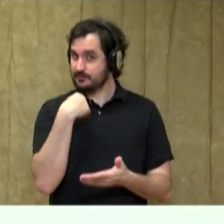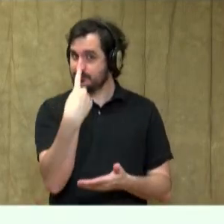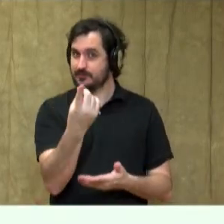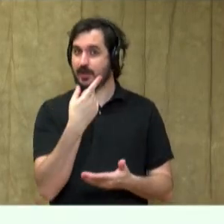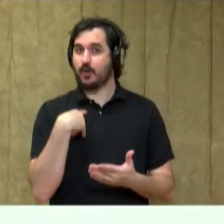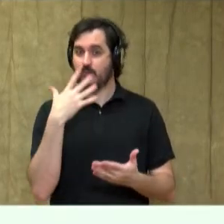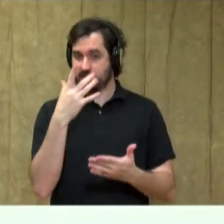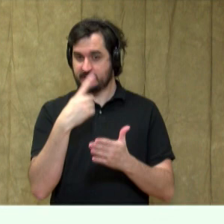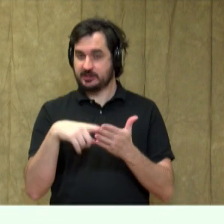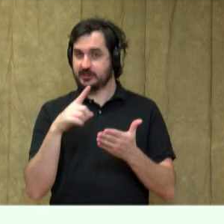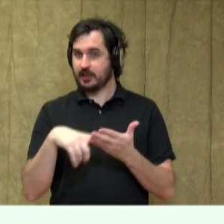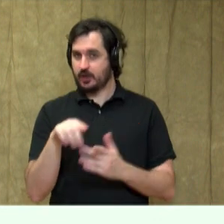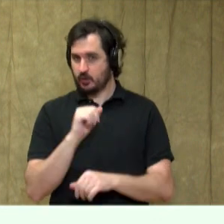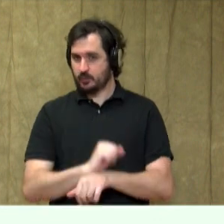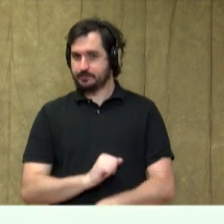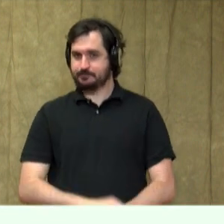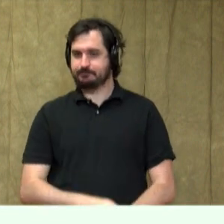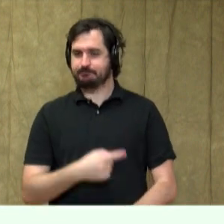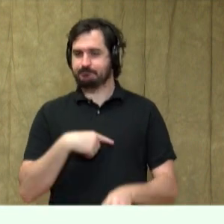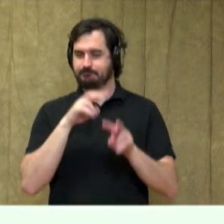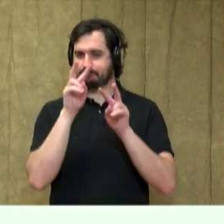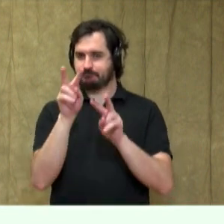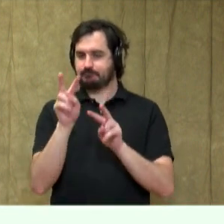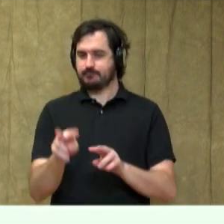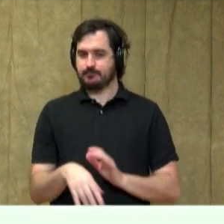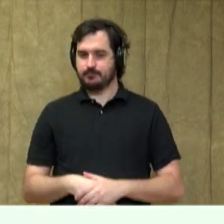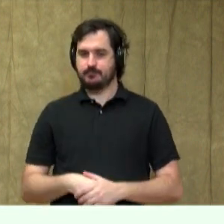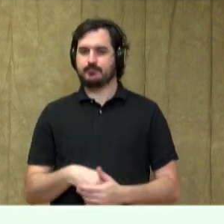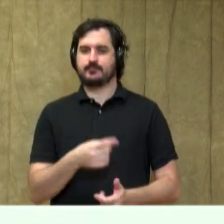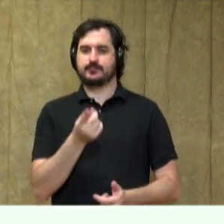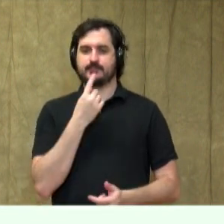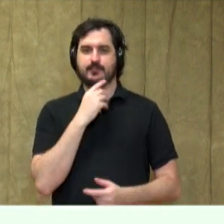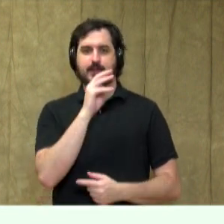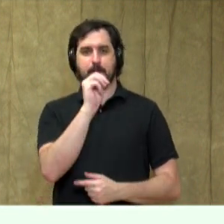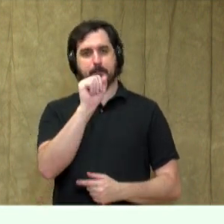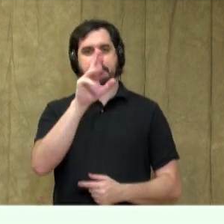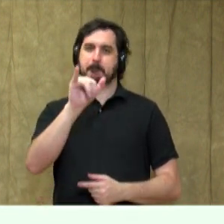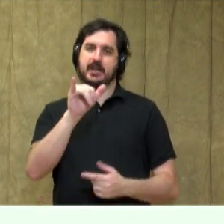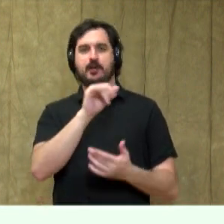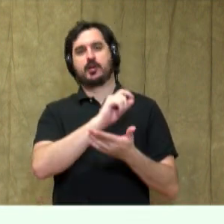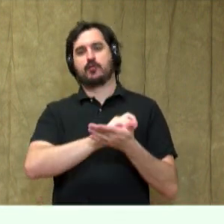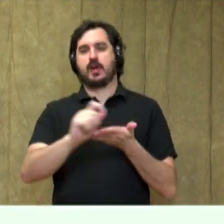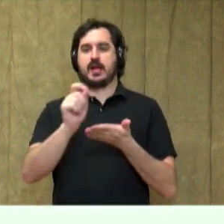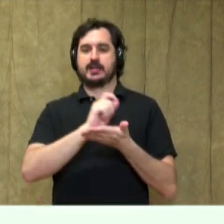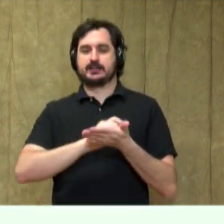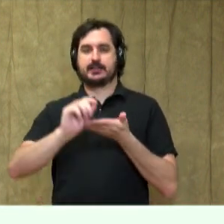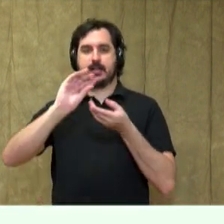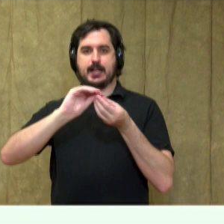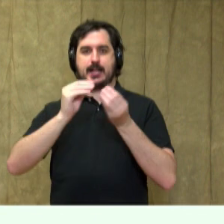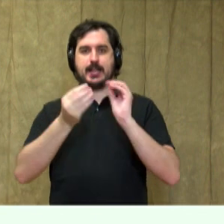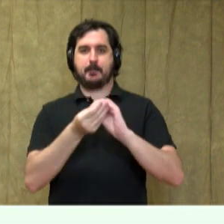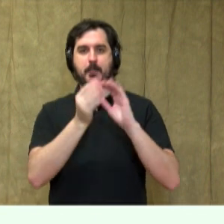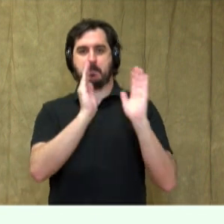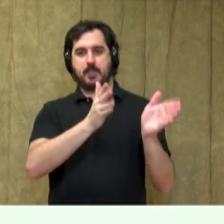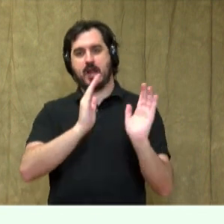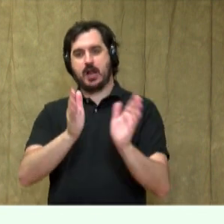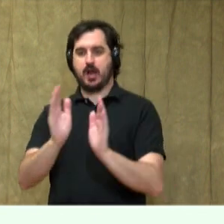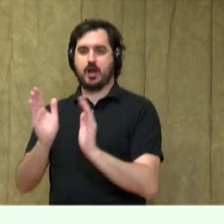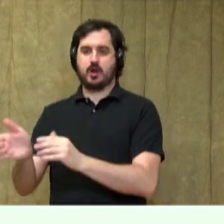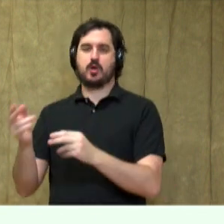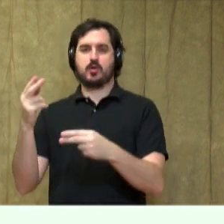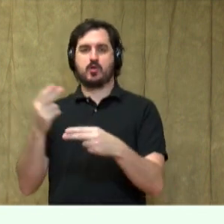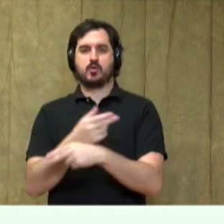you did. So let's look at our exit ticket. It says, Mary writes a number pattern. She uses the